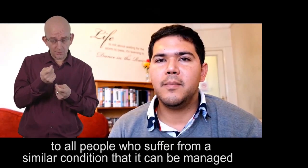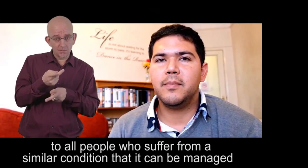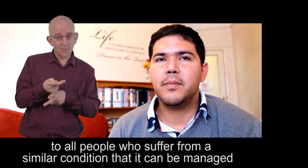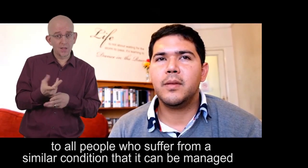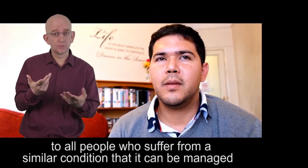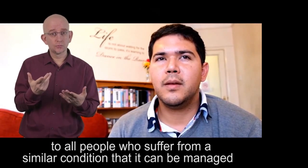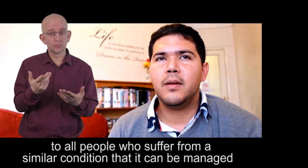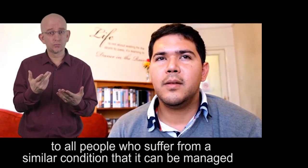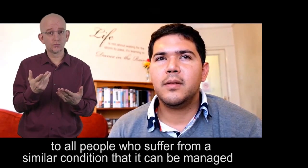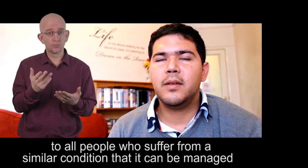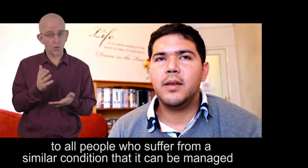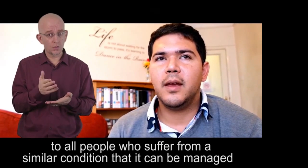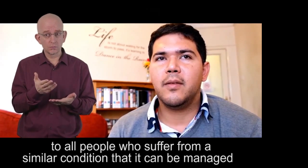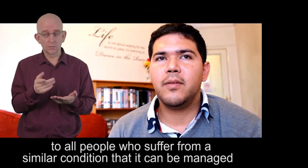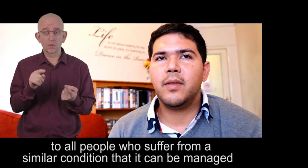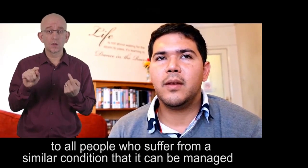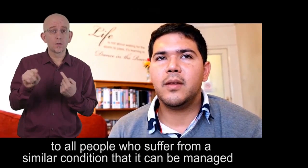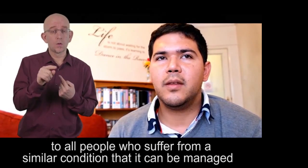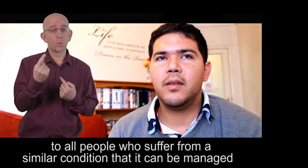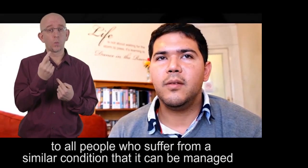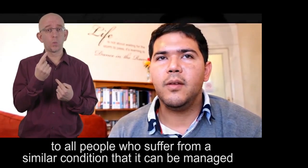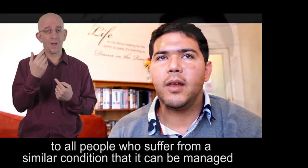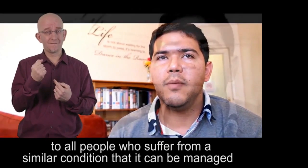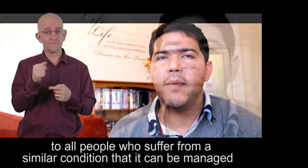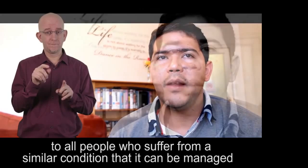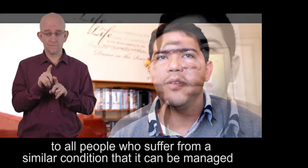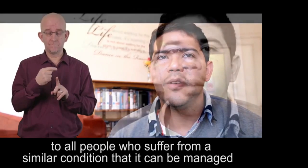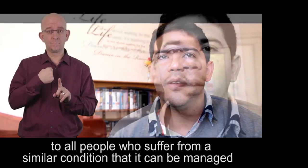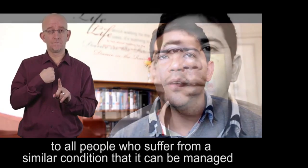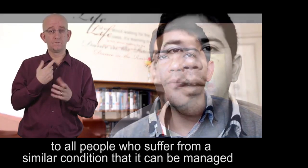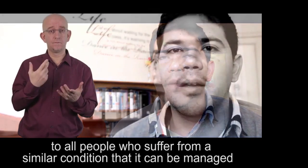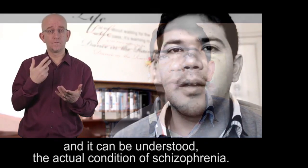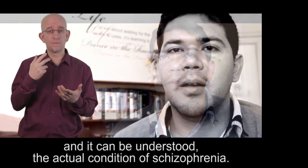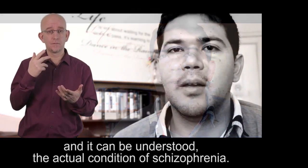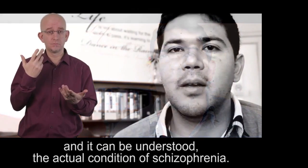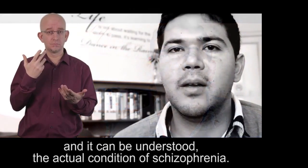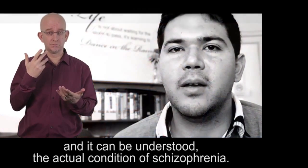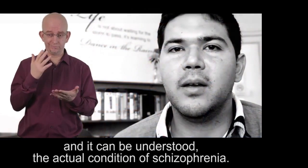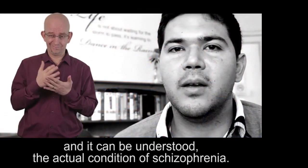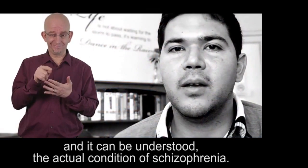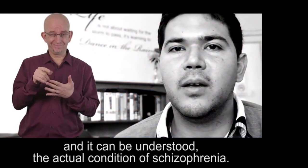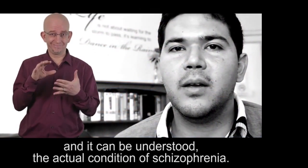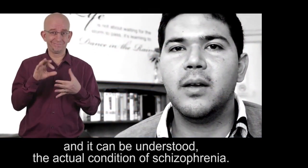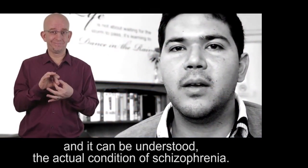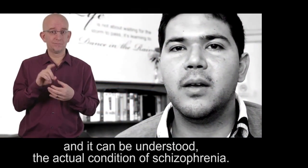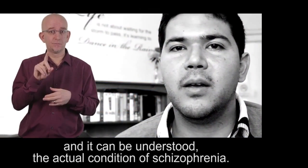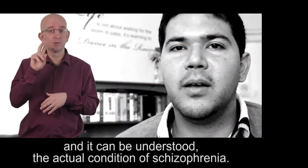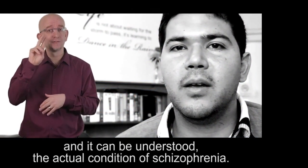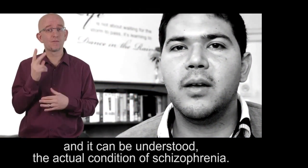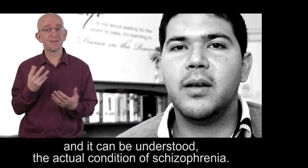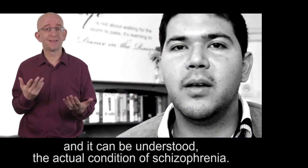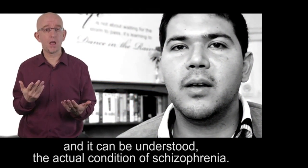yeah that they can be managed and it can be understood the the actual